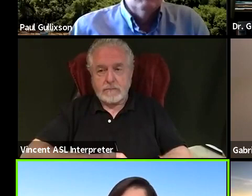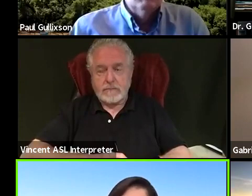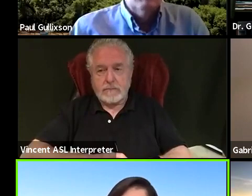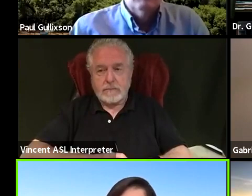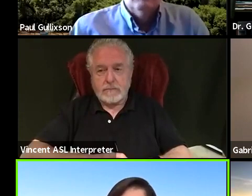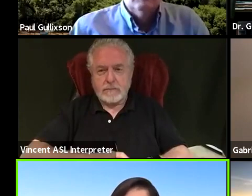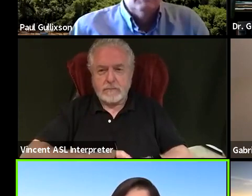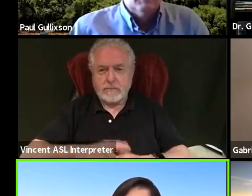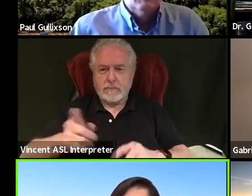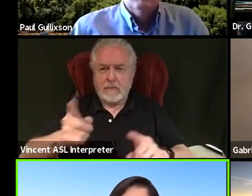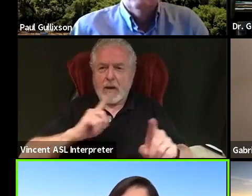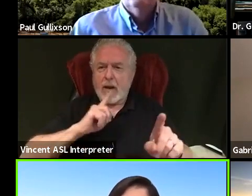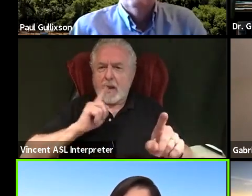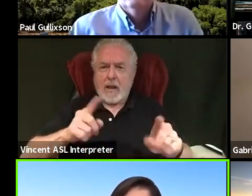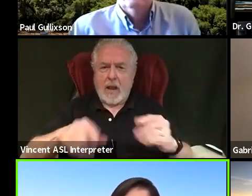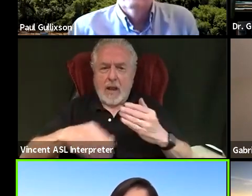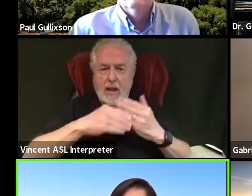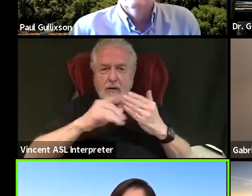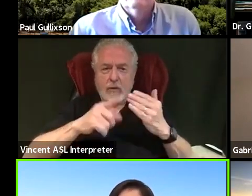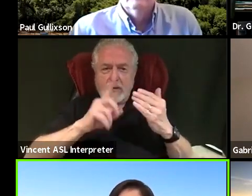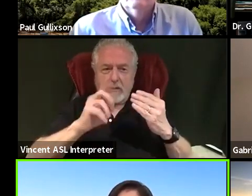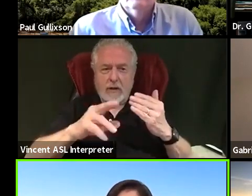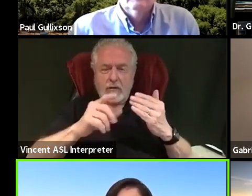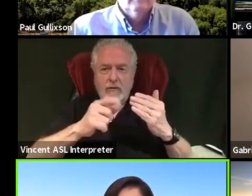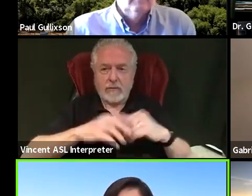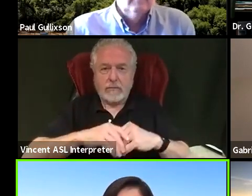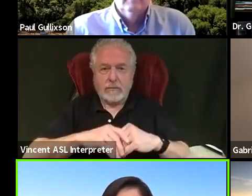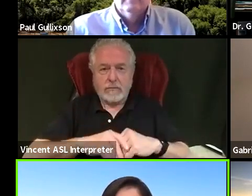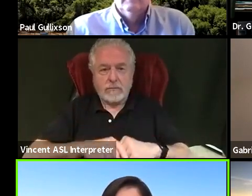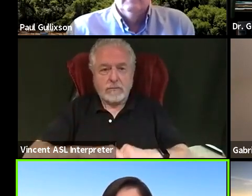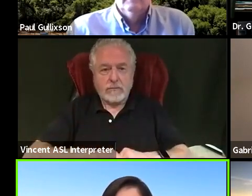If I may actually add to what Dr. Green, I'm sorry.